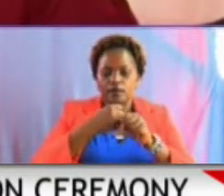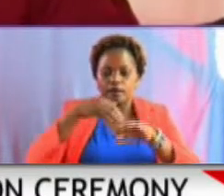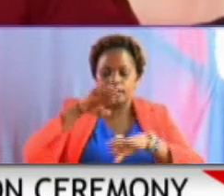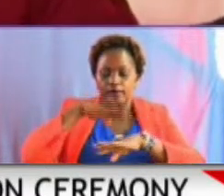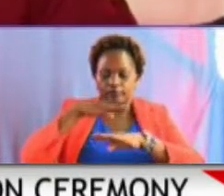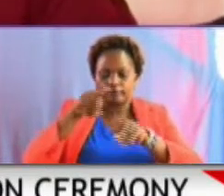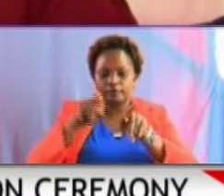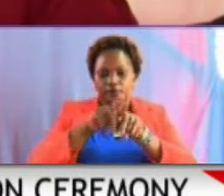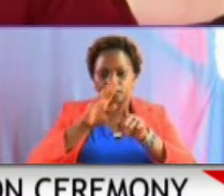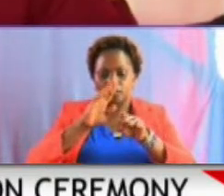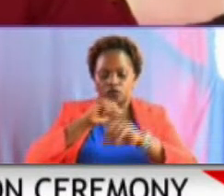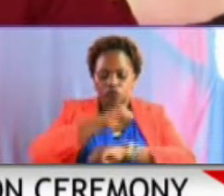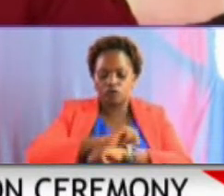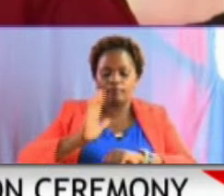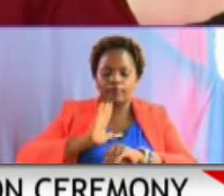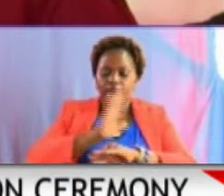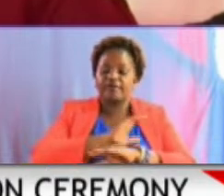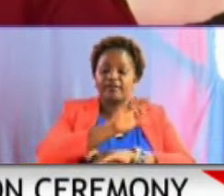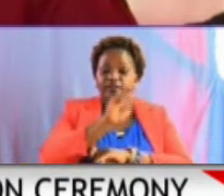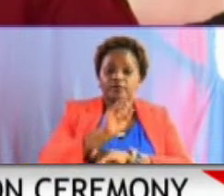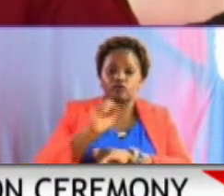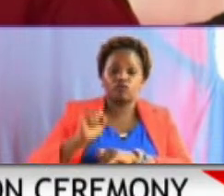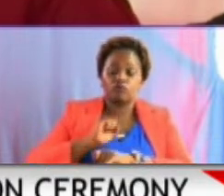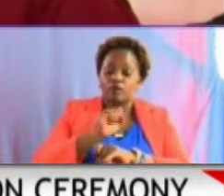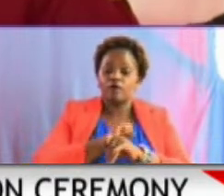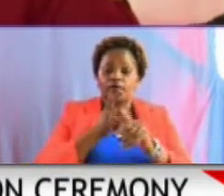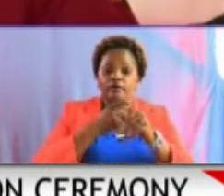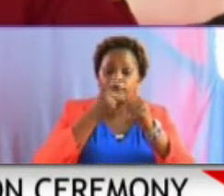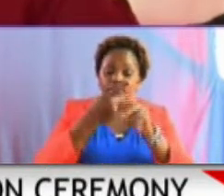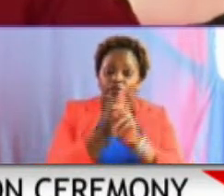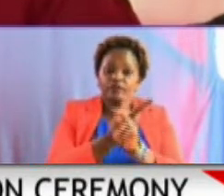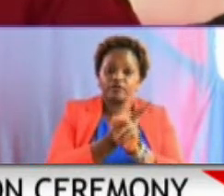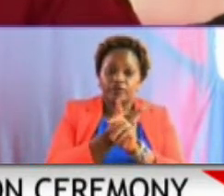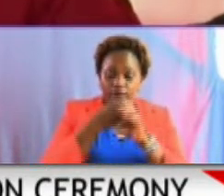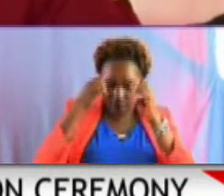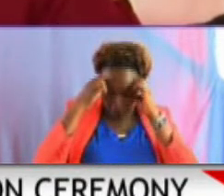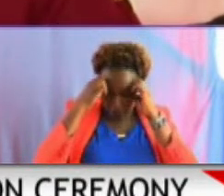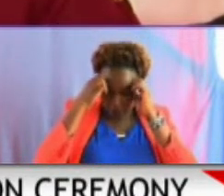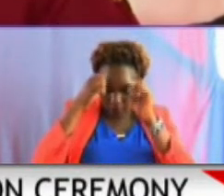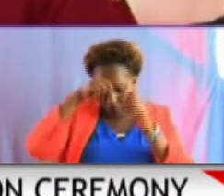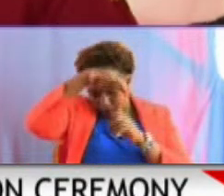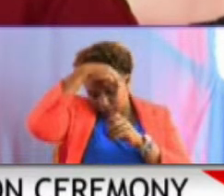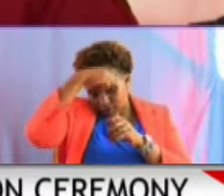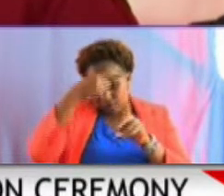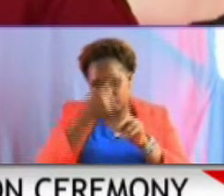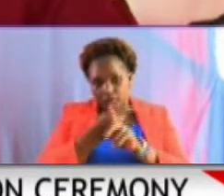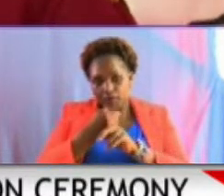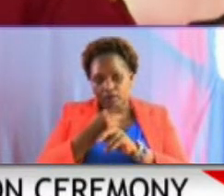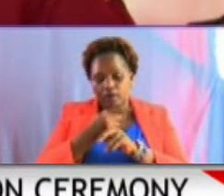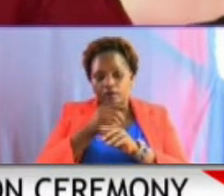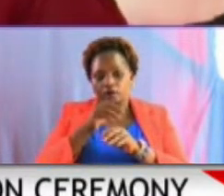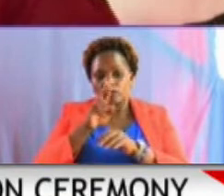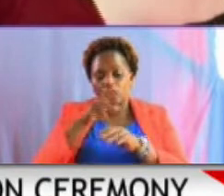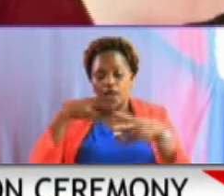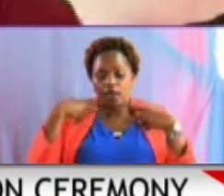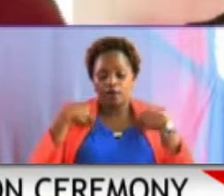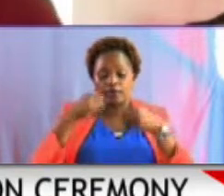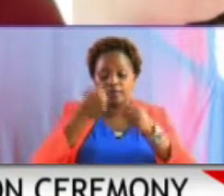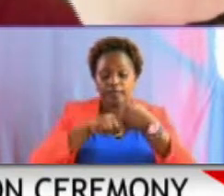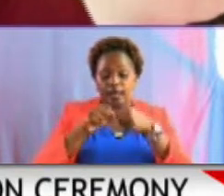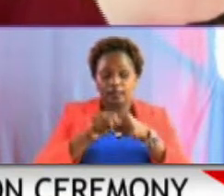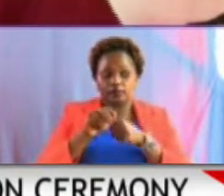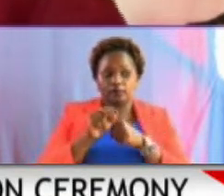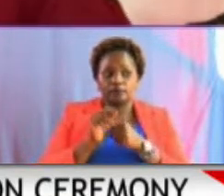the School Board of Examiners and the Senate for the conferment of the respective undergraduate degrees in the School of Pure Applied and Health Sciences.